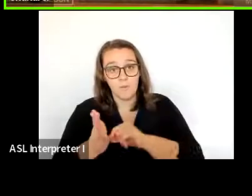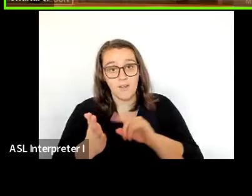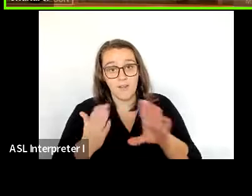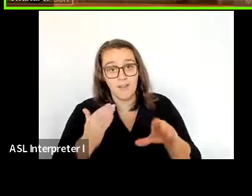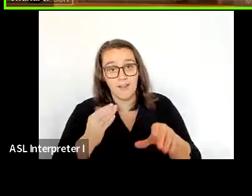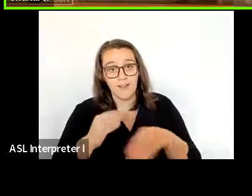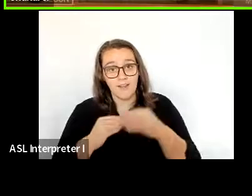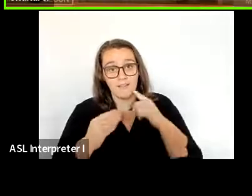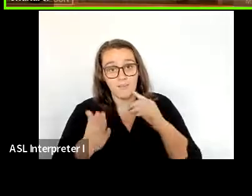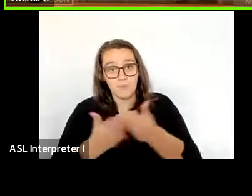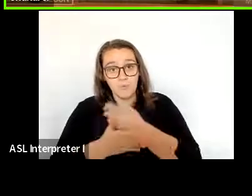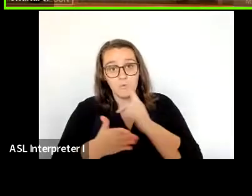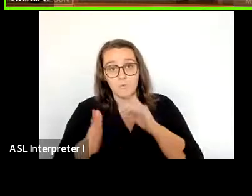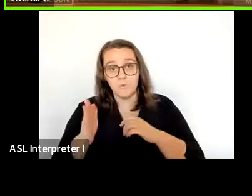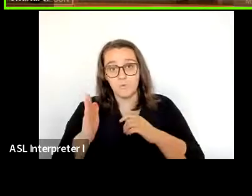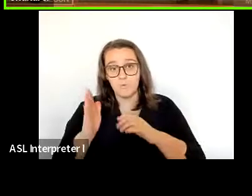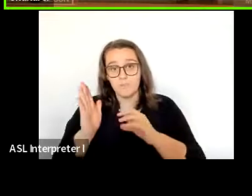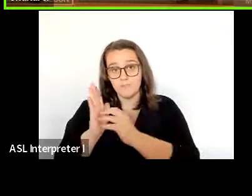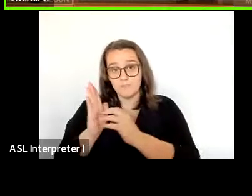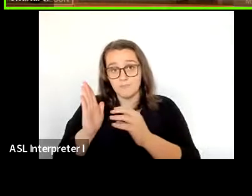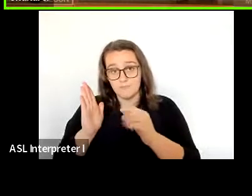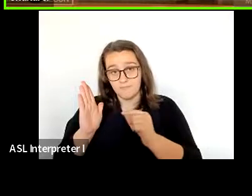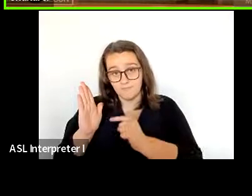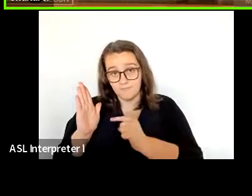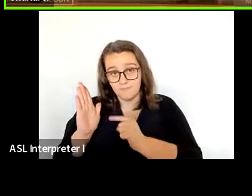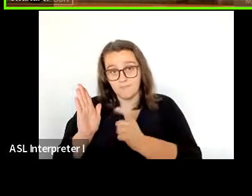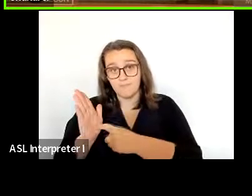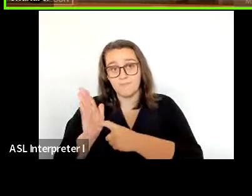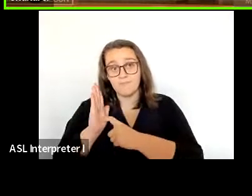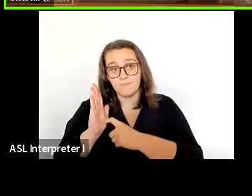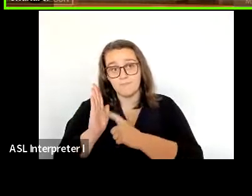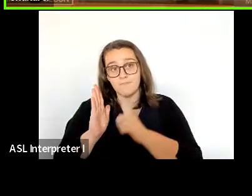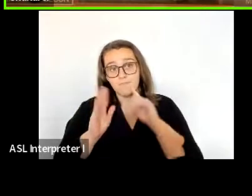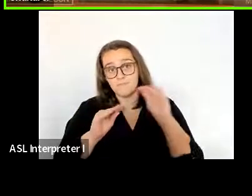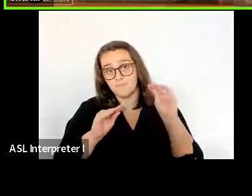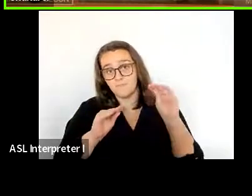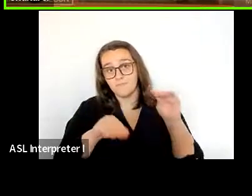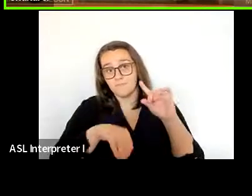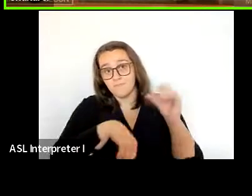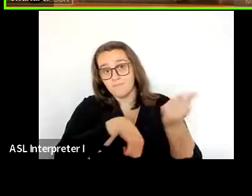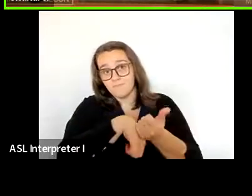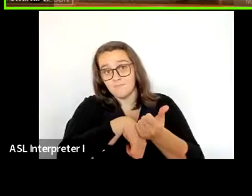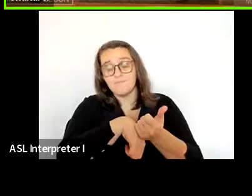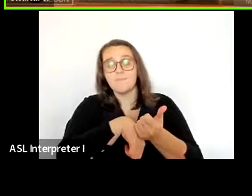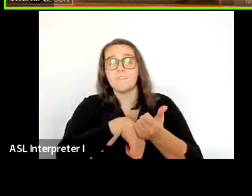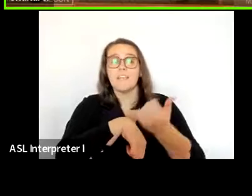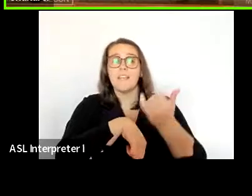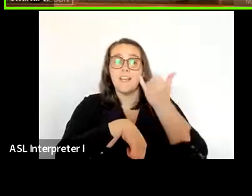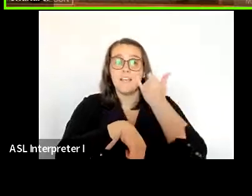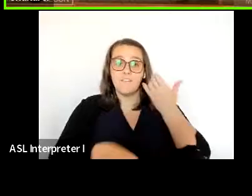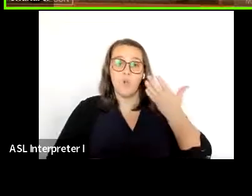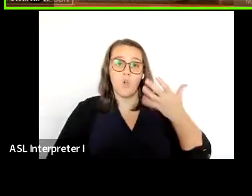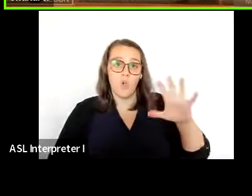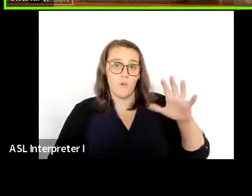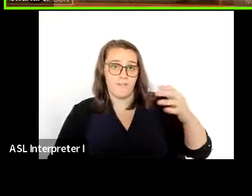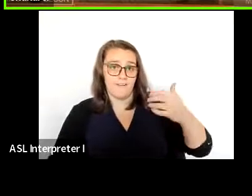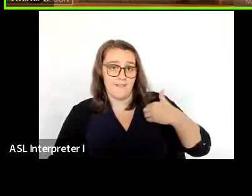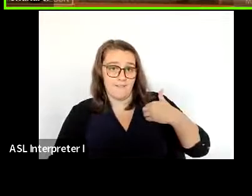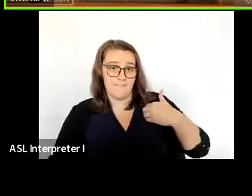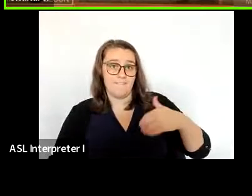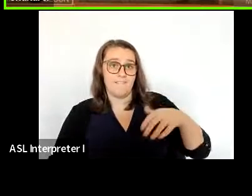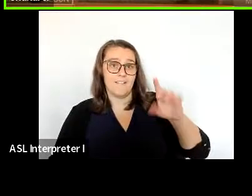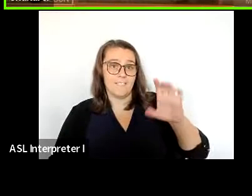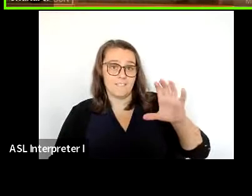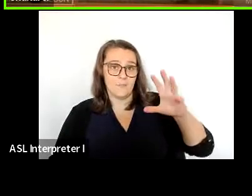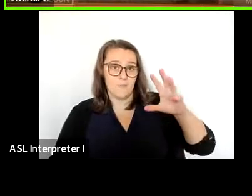subsection that would require the installation of diaper changing stations in existing district-owned and occupied